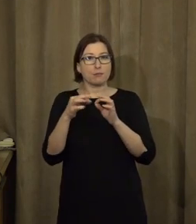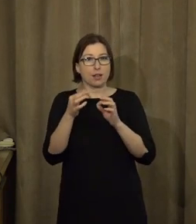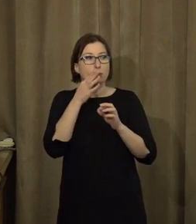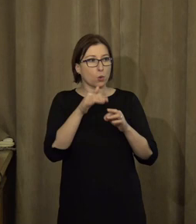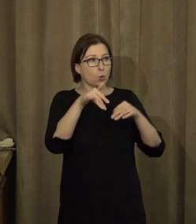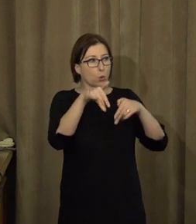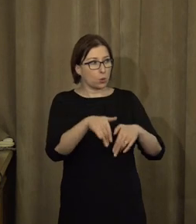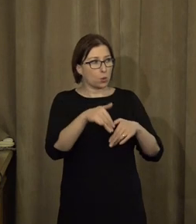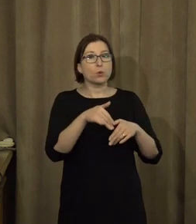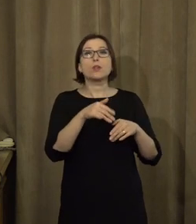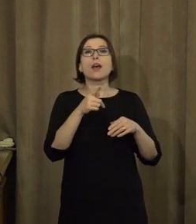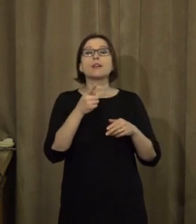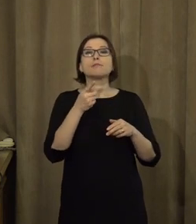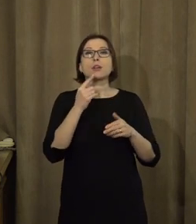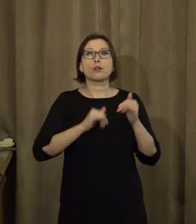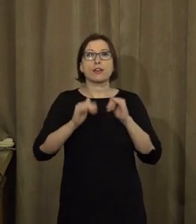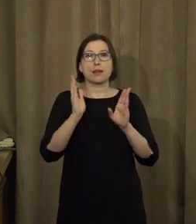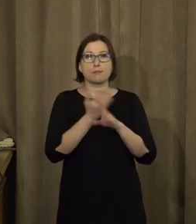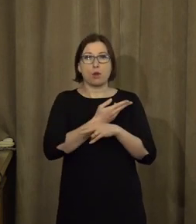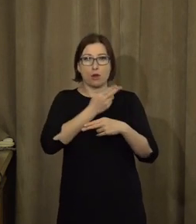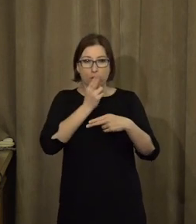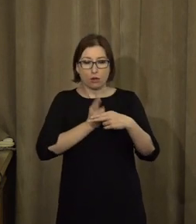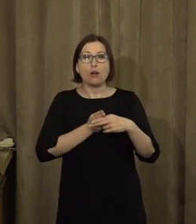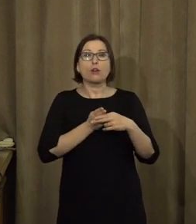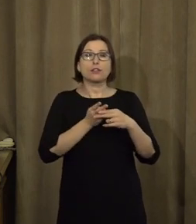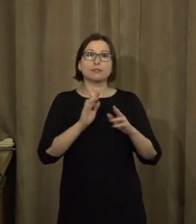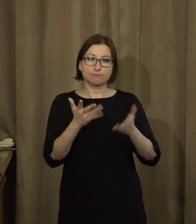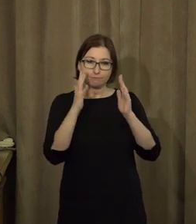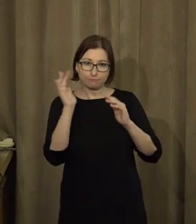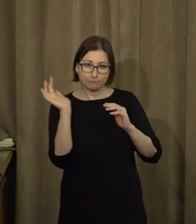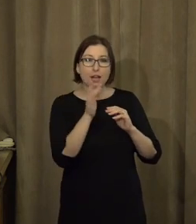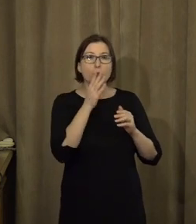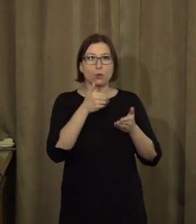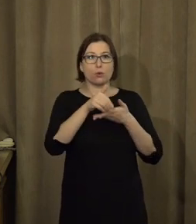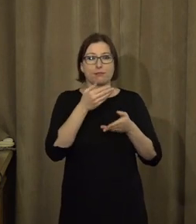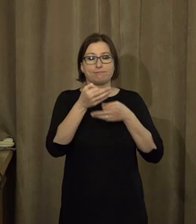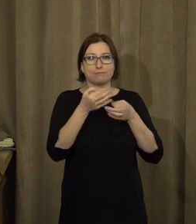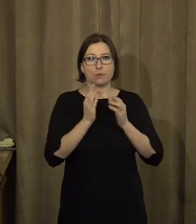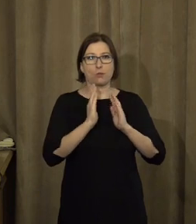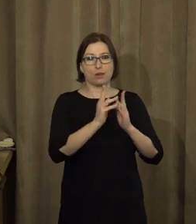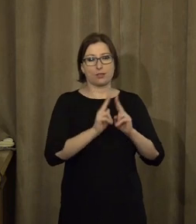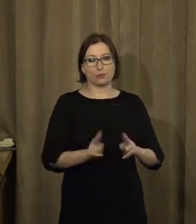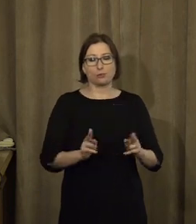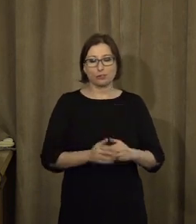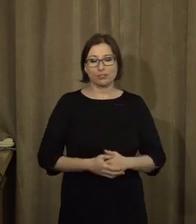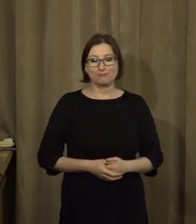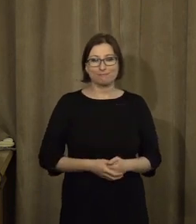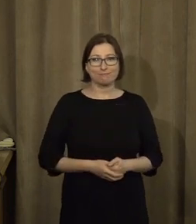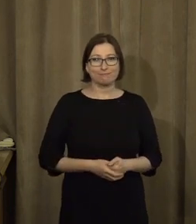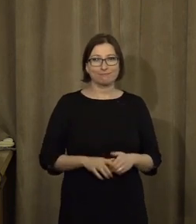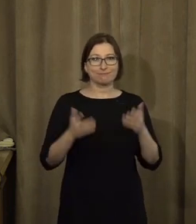be with us later. Thank you very much. Thank you very much.